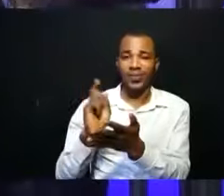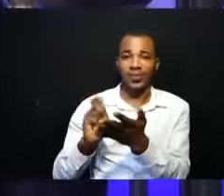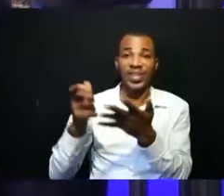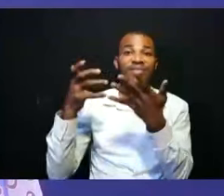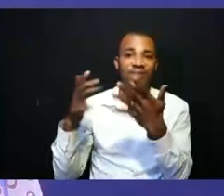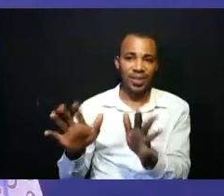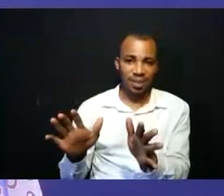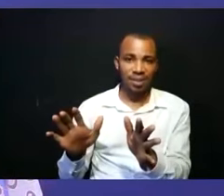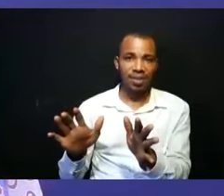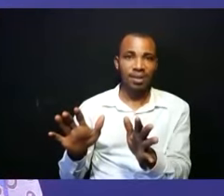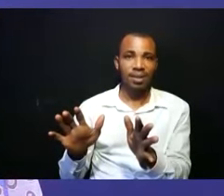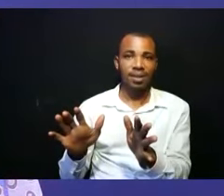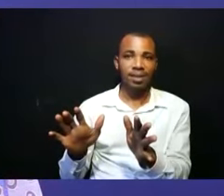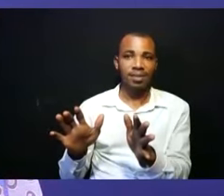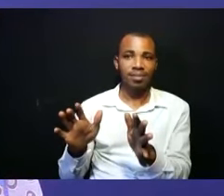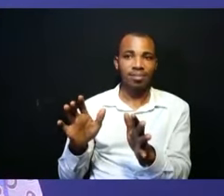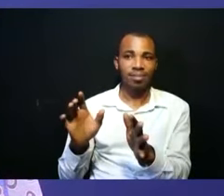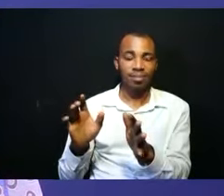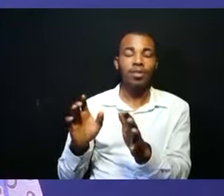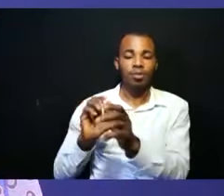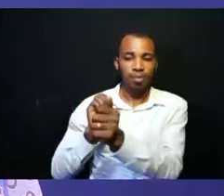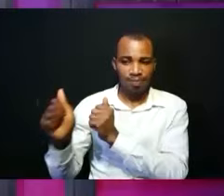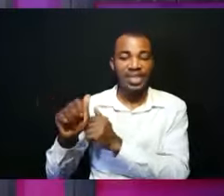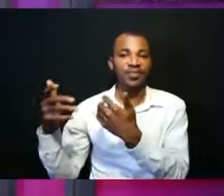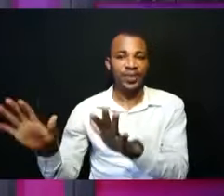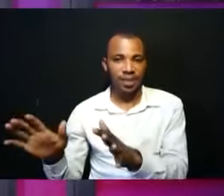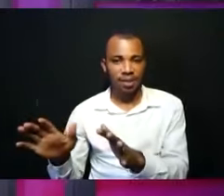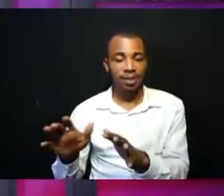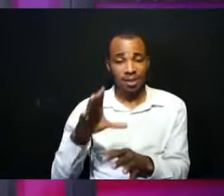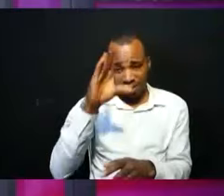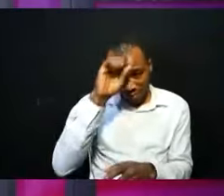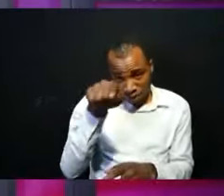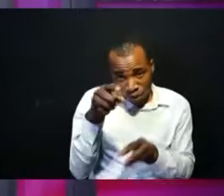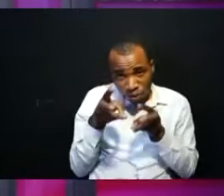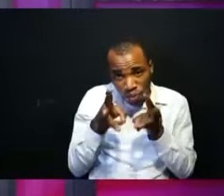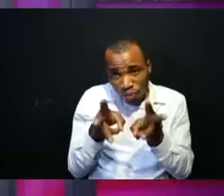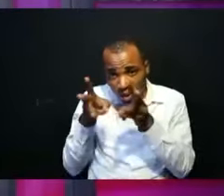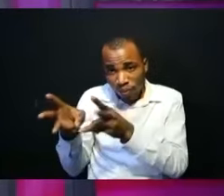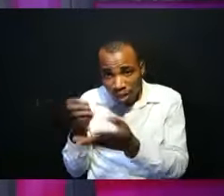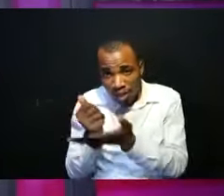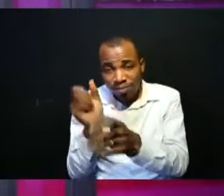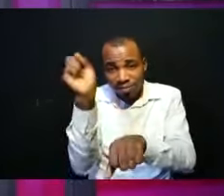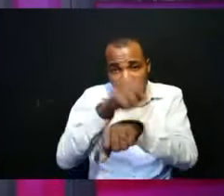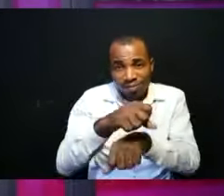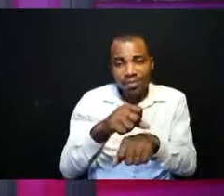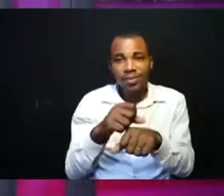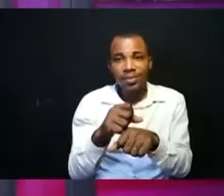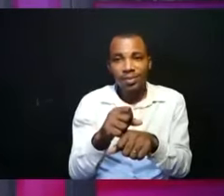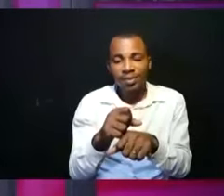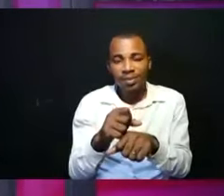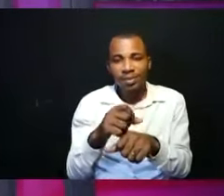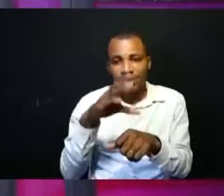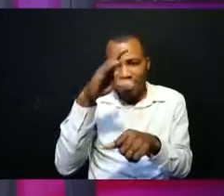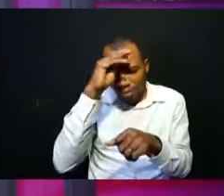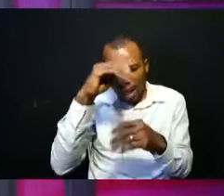And then his strategy is that when he began telling me the details